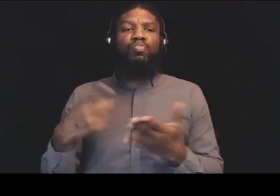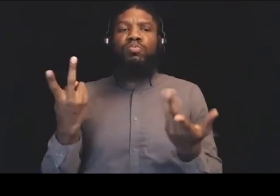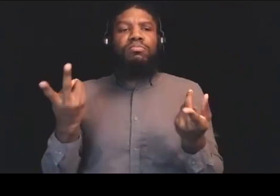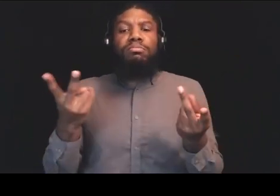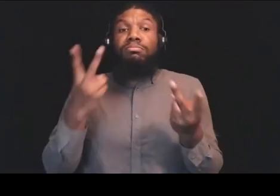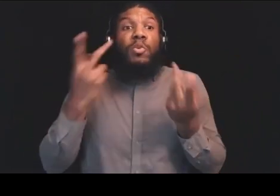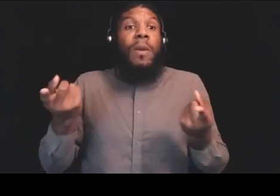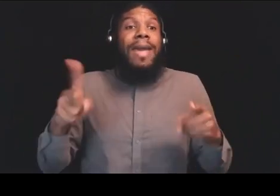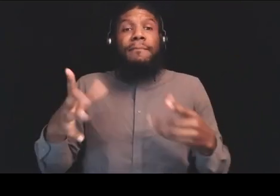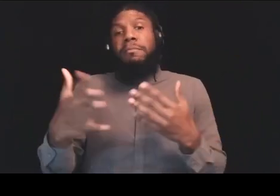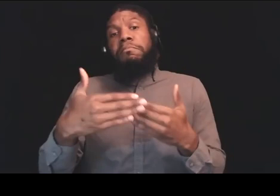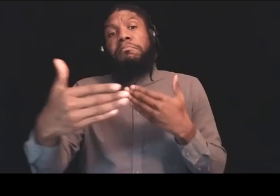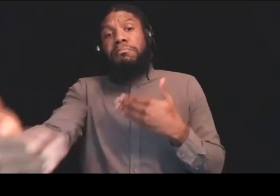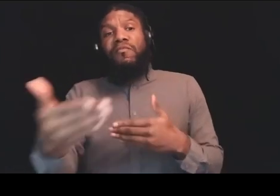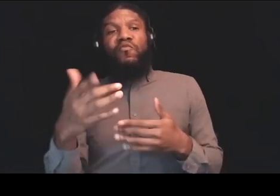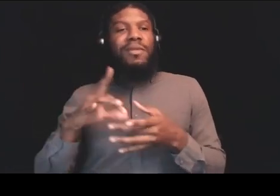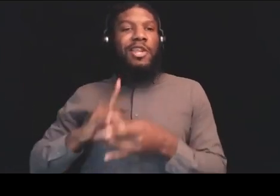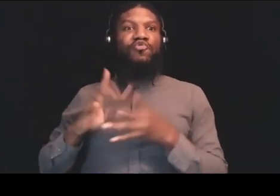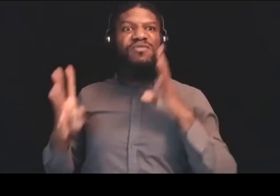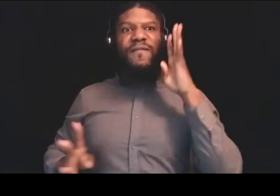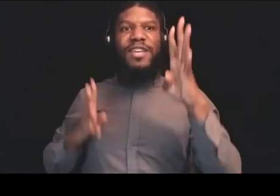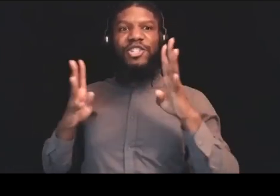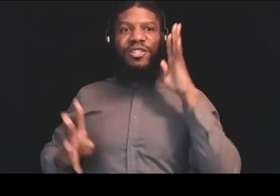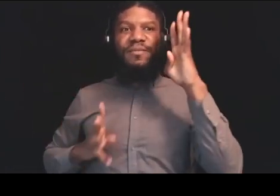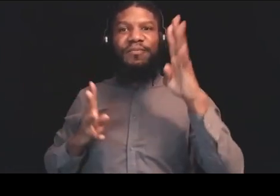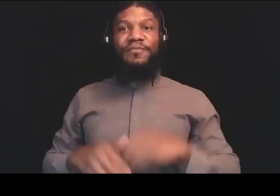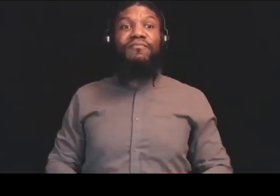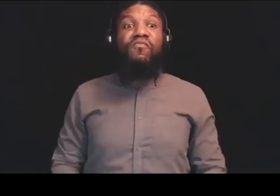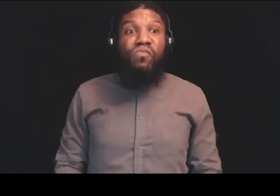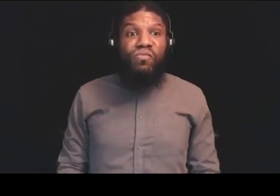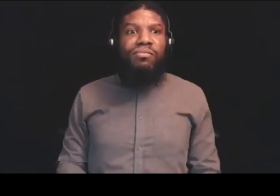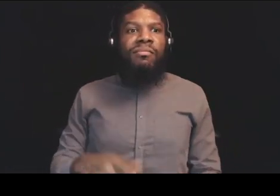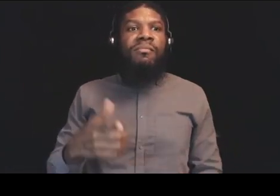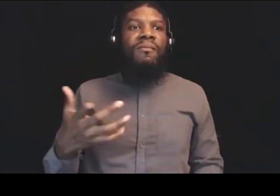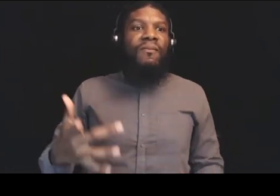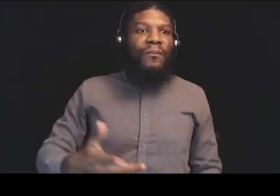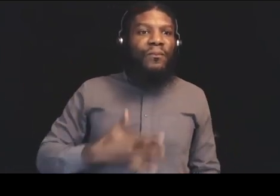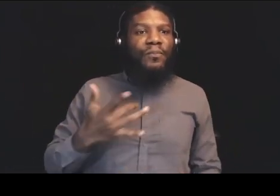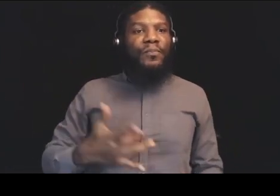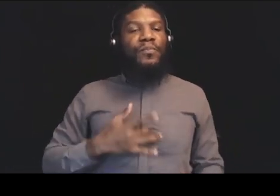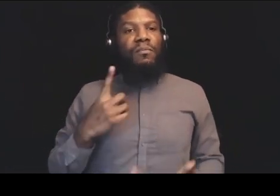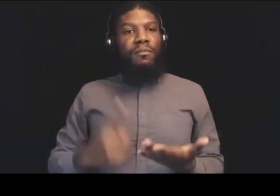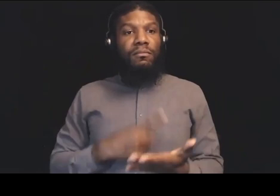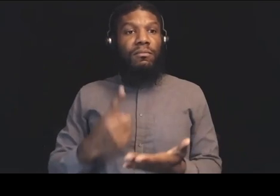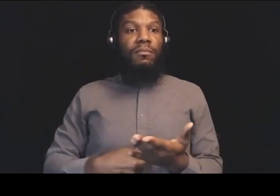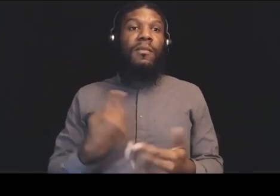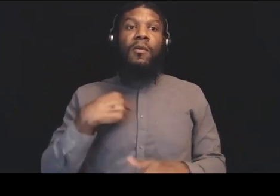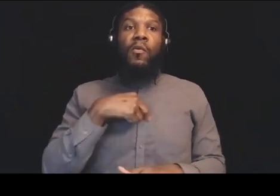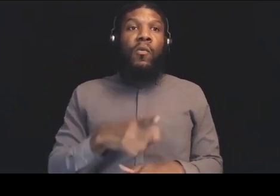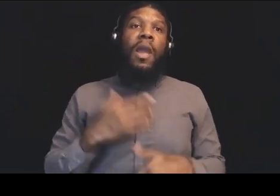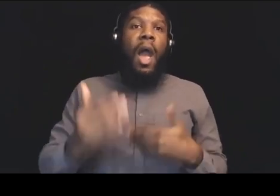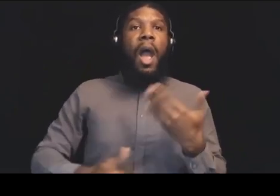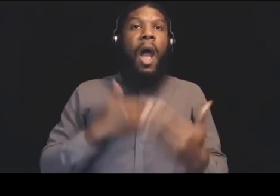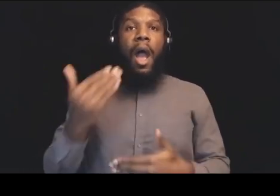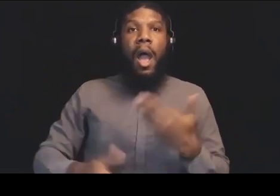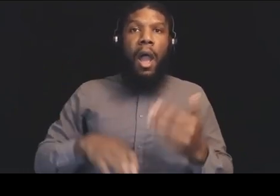terms of that innovation component. I think sometimes we don't know what we need until it's in front of us or